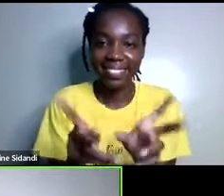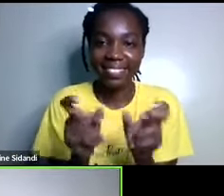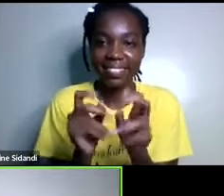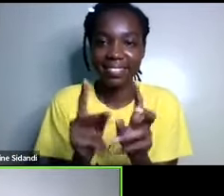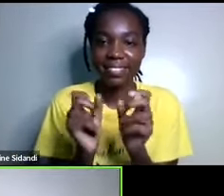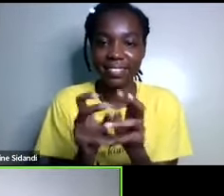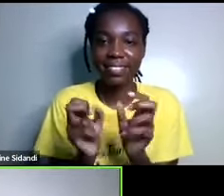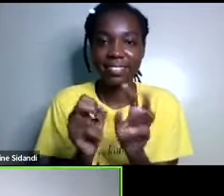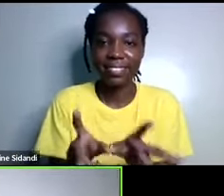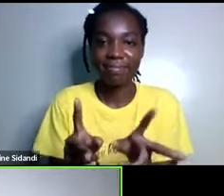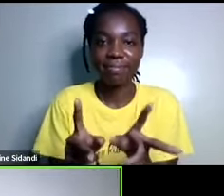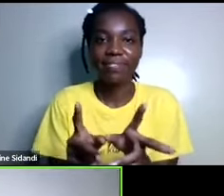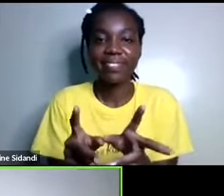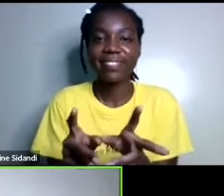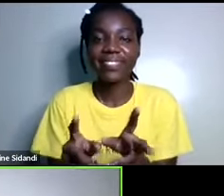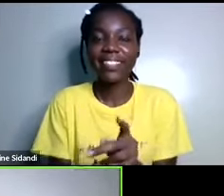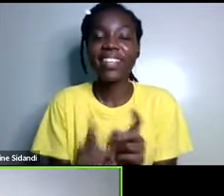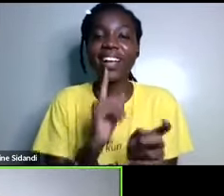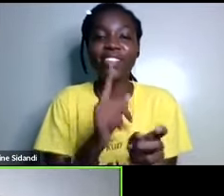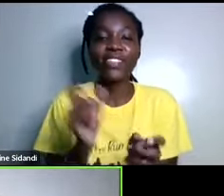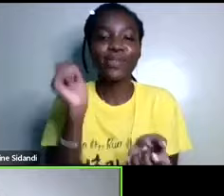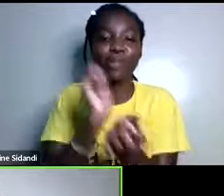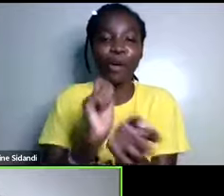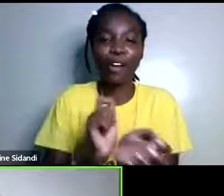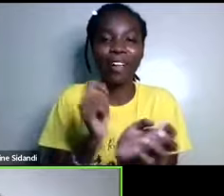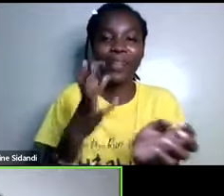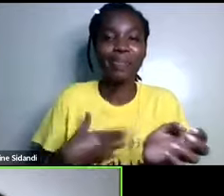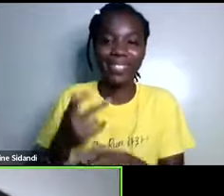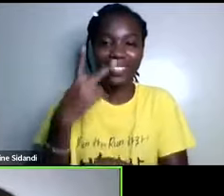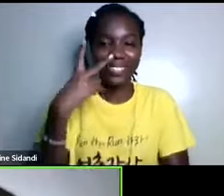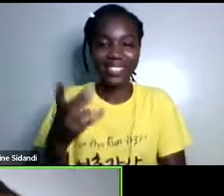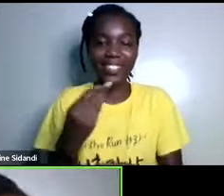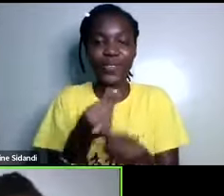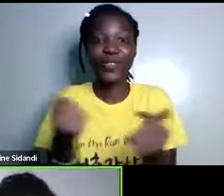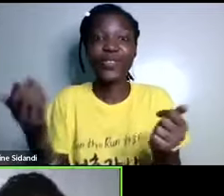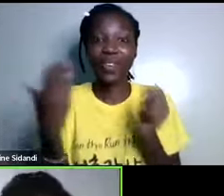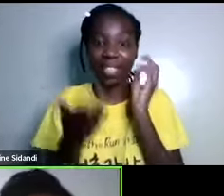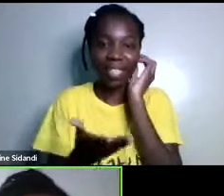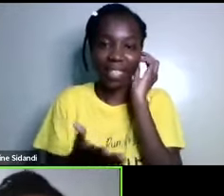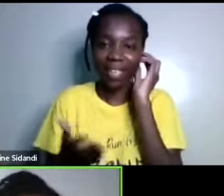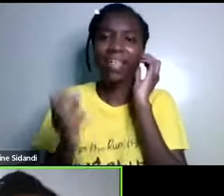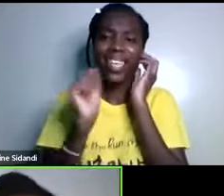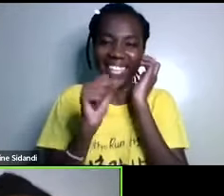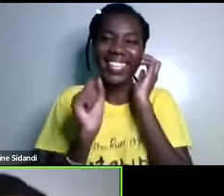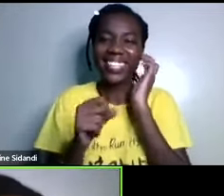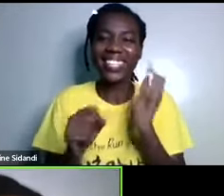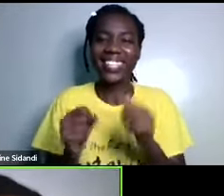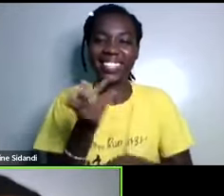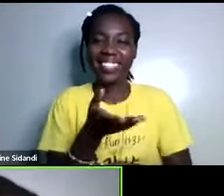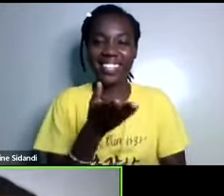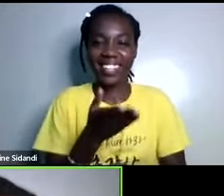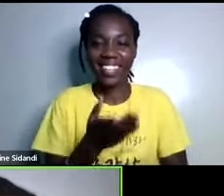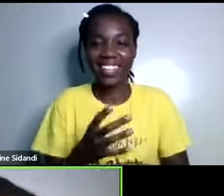Okay. And Paul Ngogi, I can see the solution is here. Absolutely. And